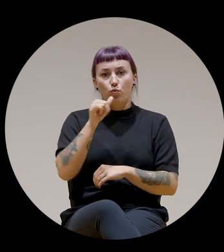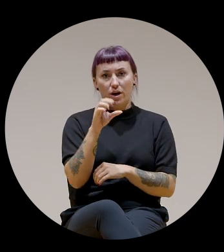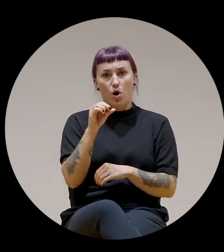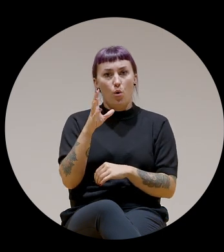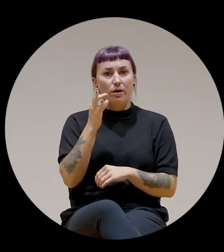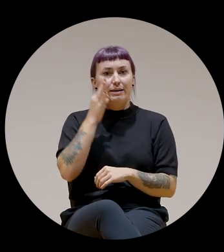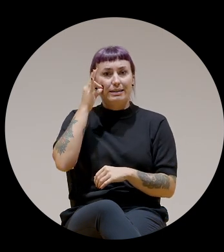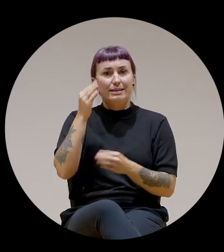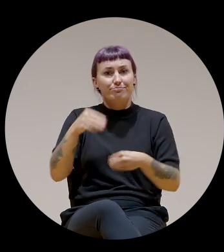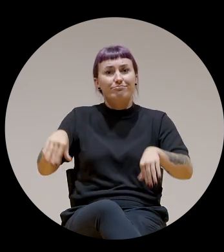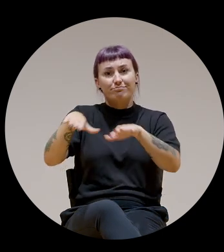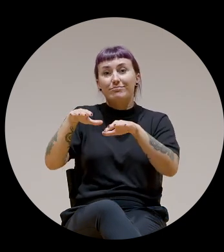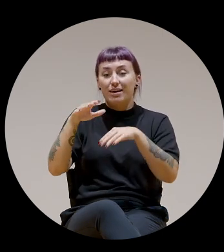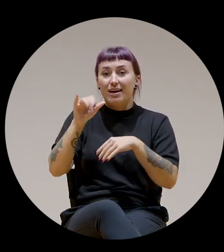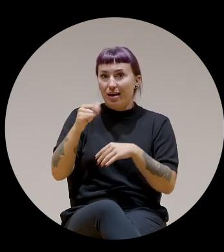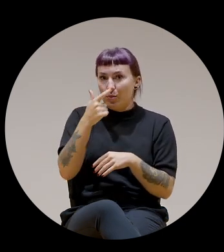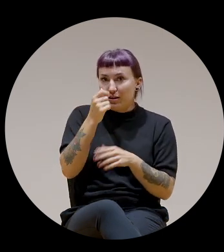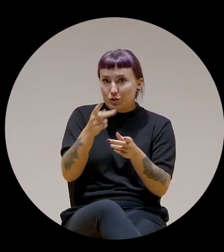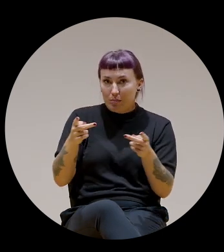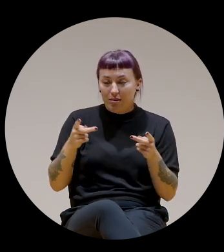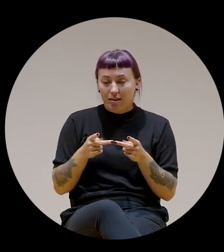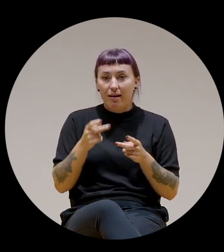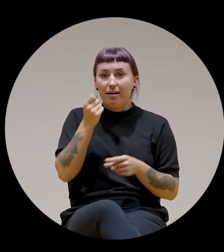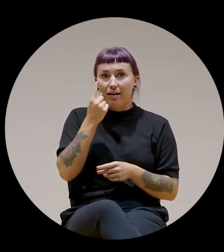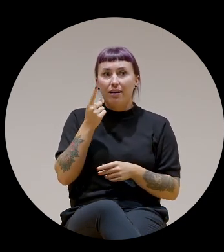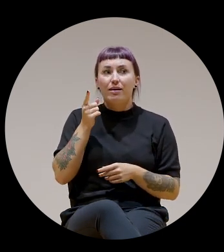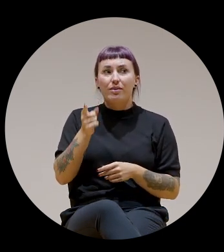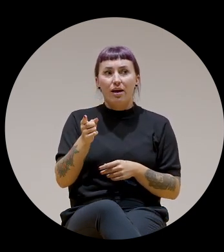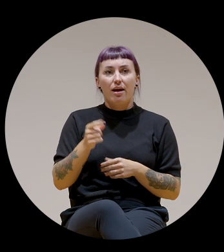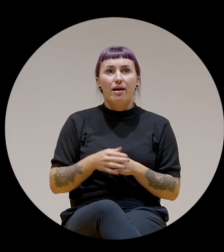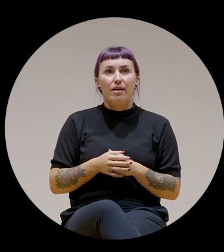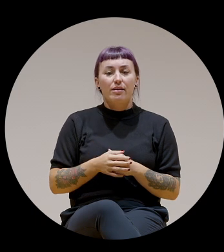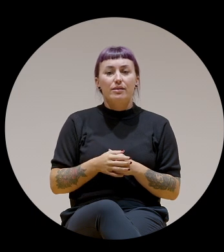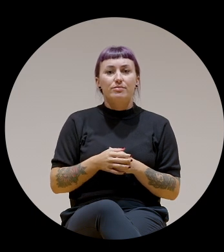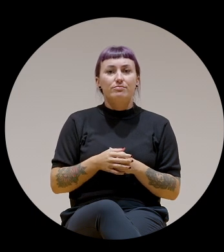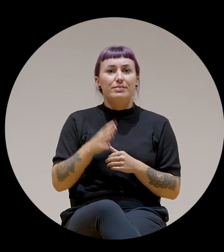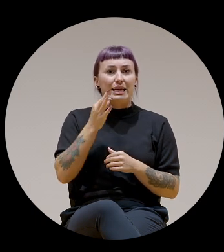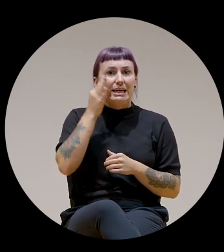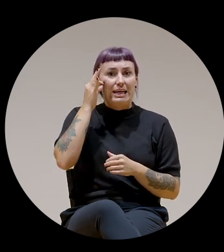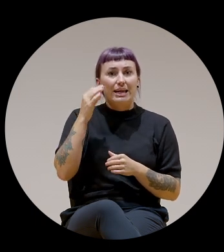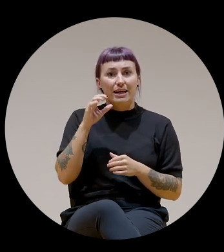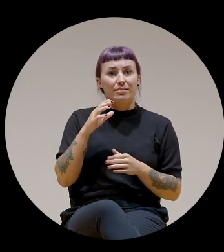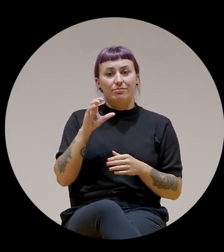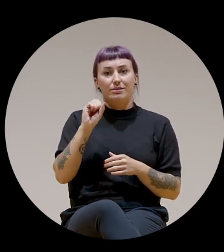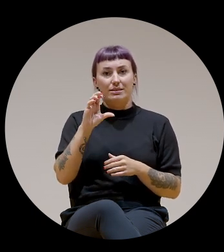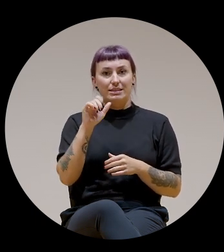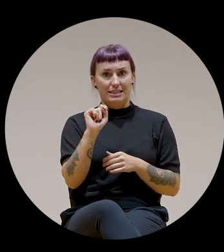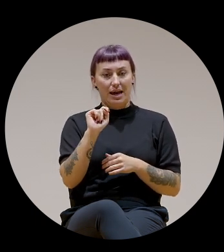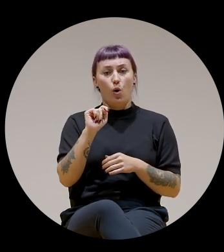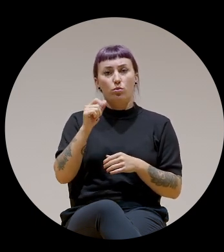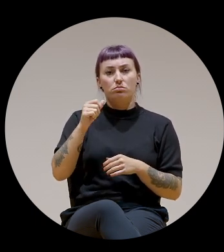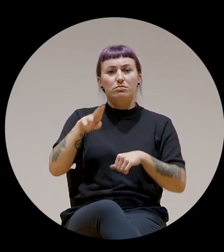Territory. And Fort Reno was an interesting place because they had Indian scouts. These were